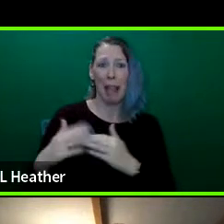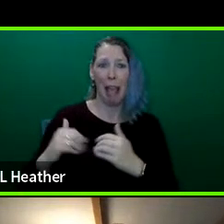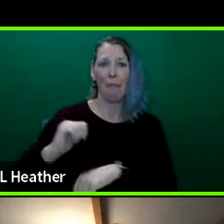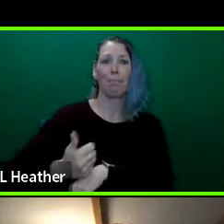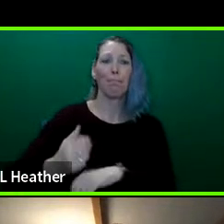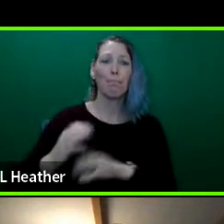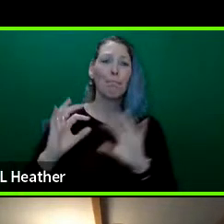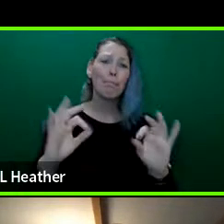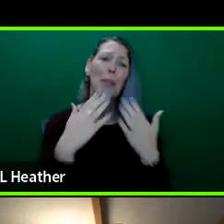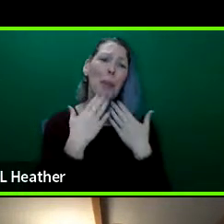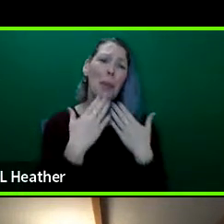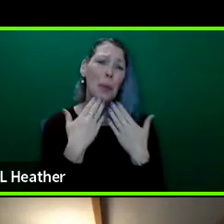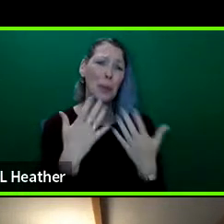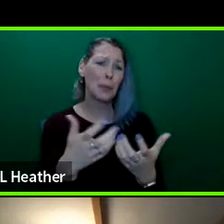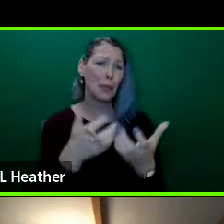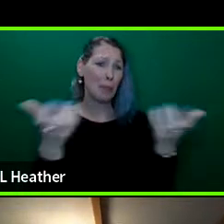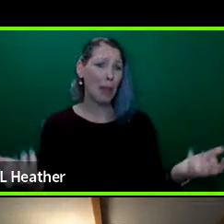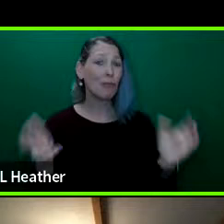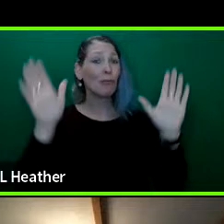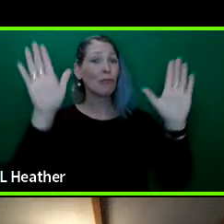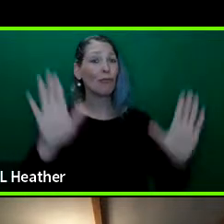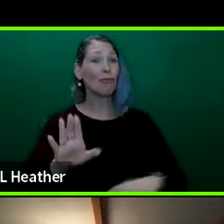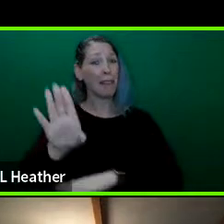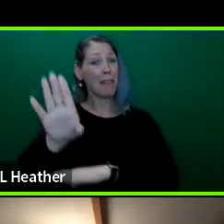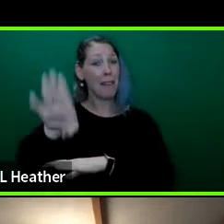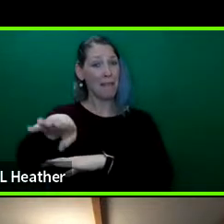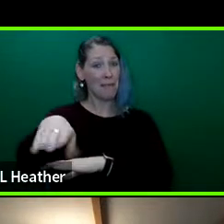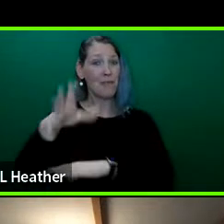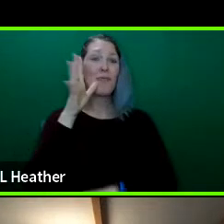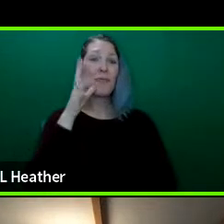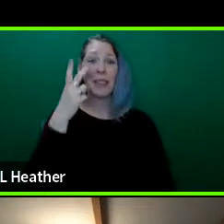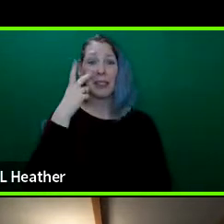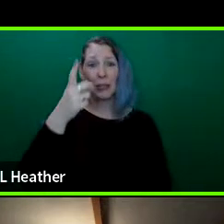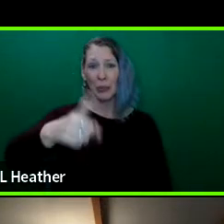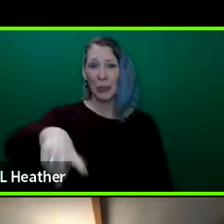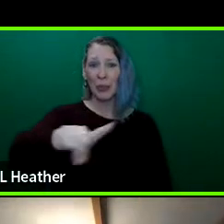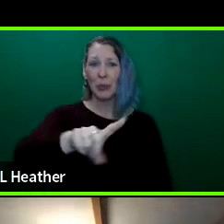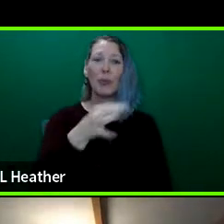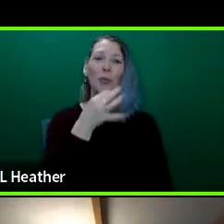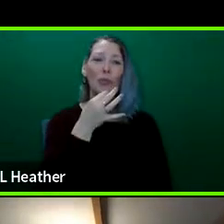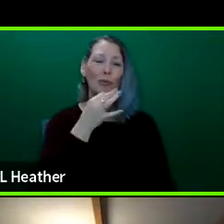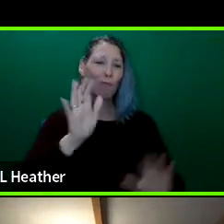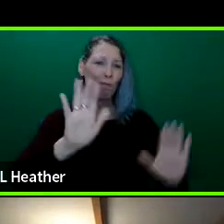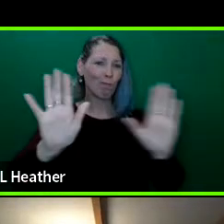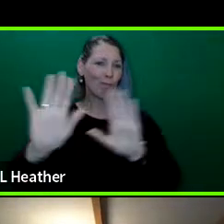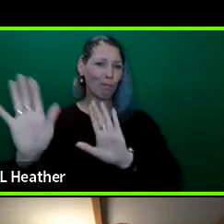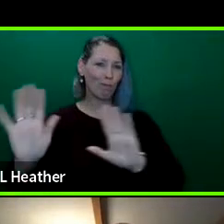thank you all so much. Have a great afternoon. We'll see you soon. Bye-bye.